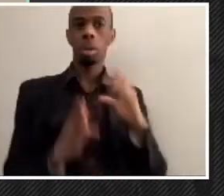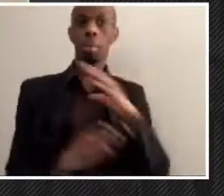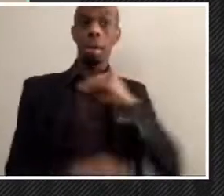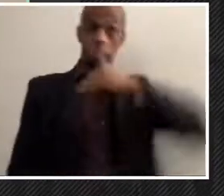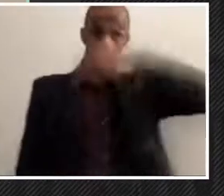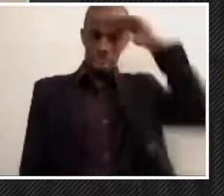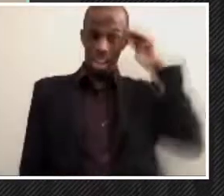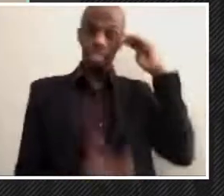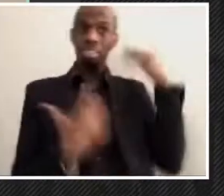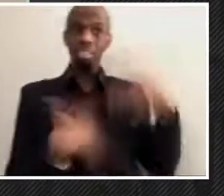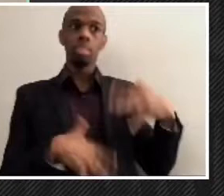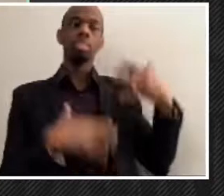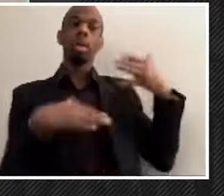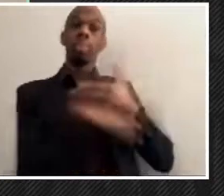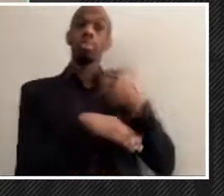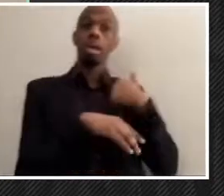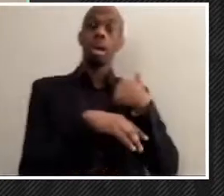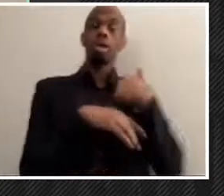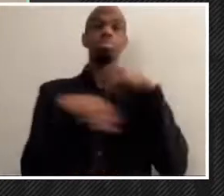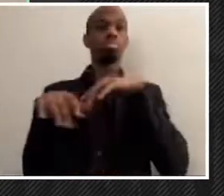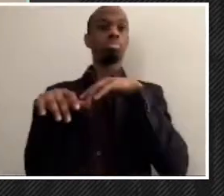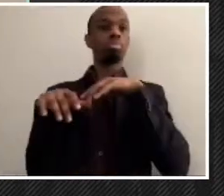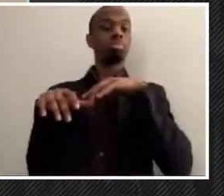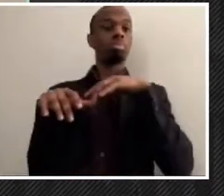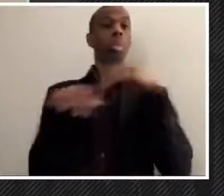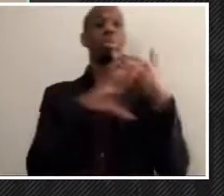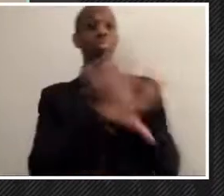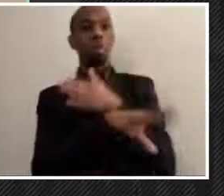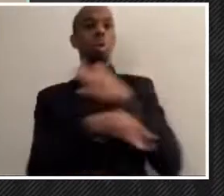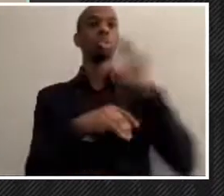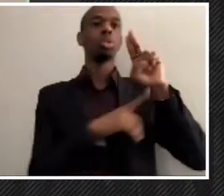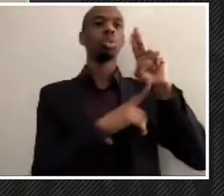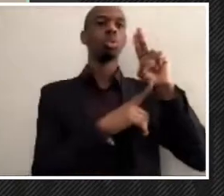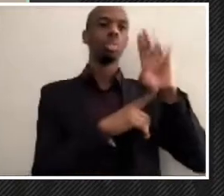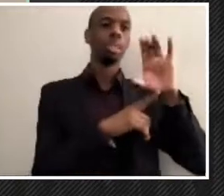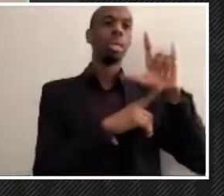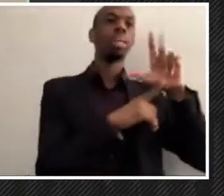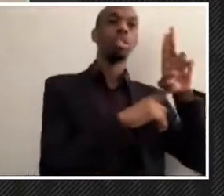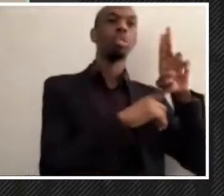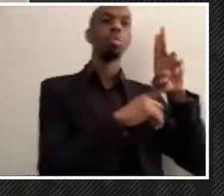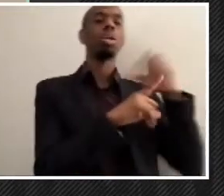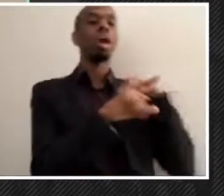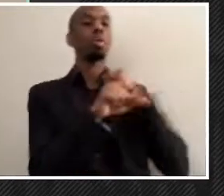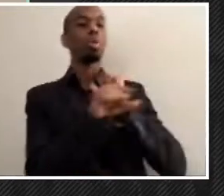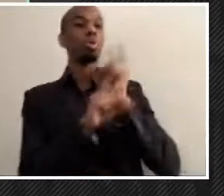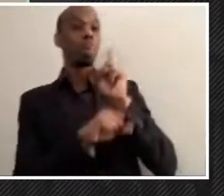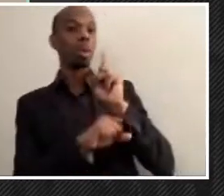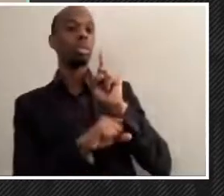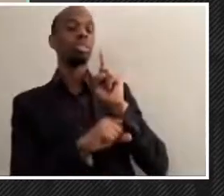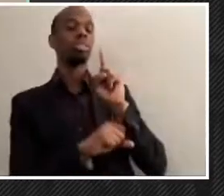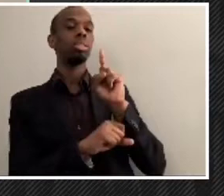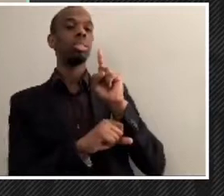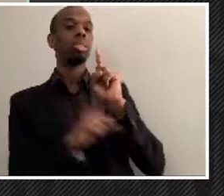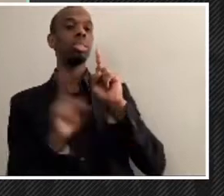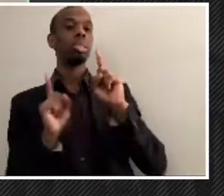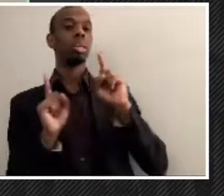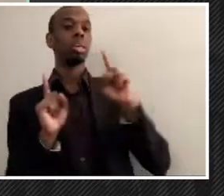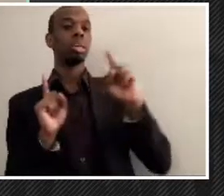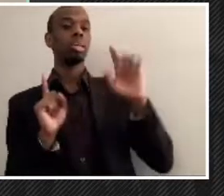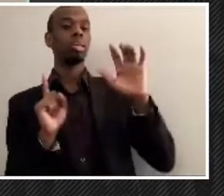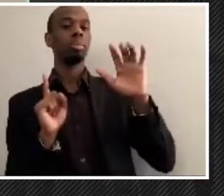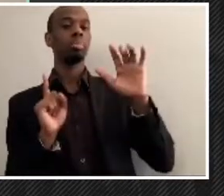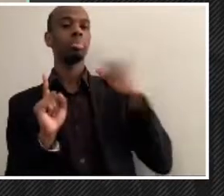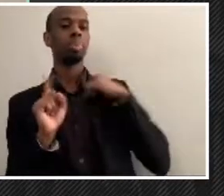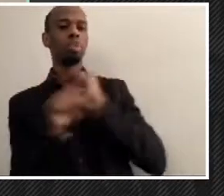NYCLU, I worked at the UN as an advisor to an ambassador. And I left because, honestly, the suicide of